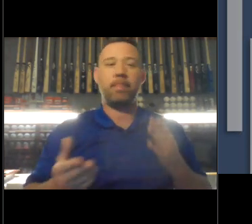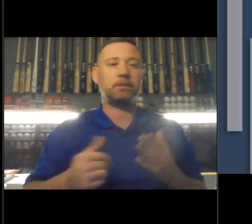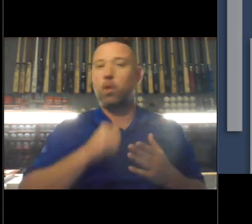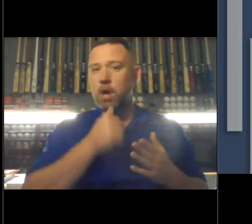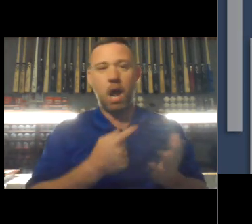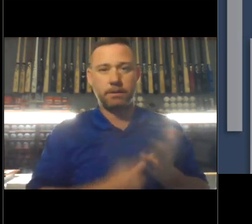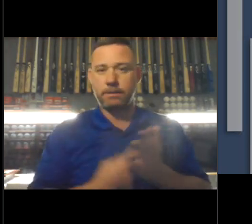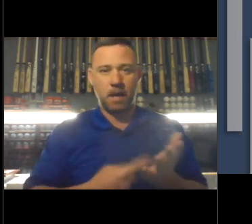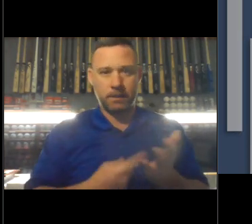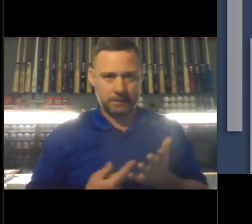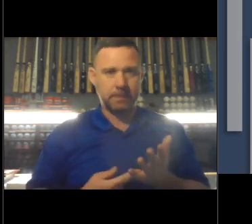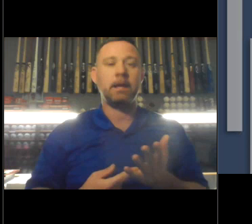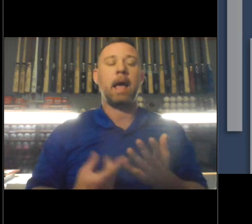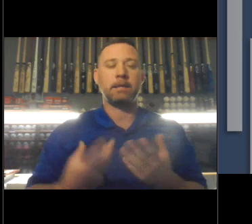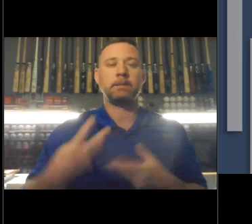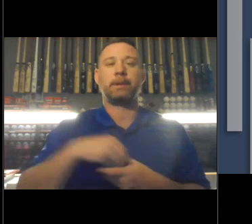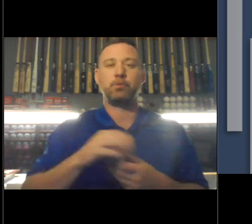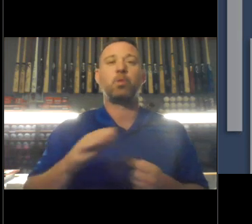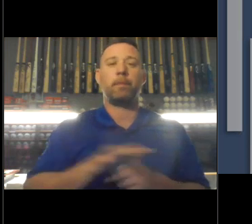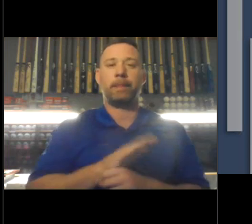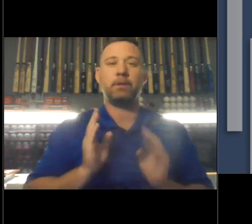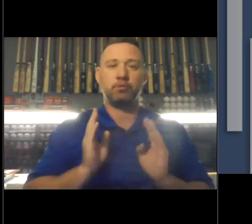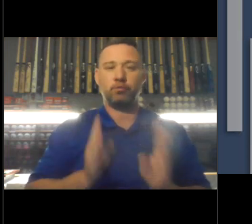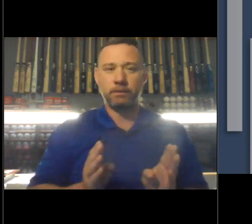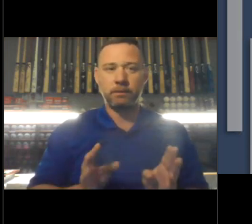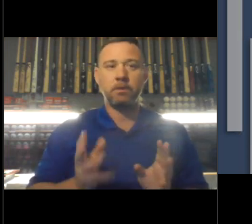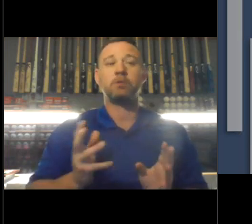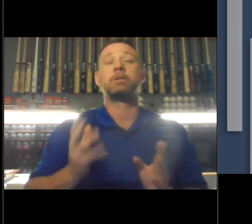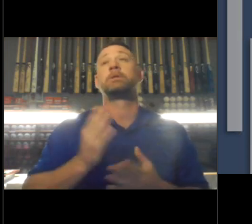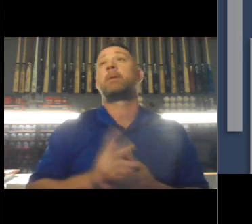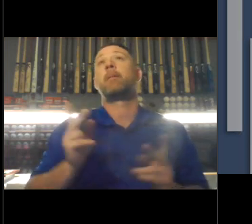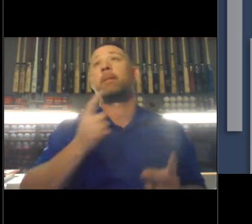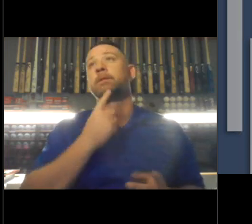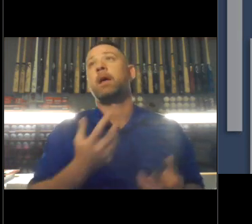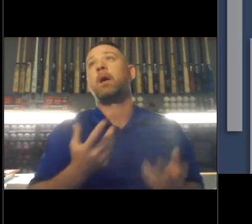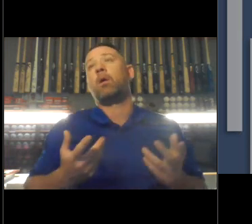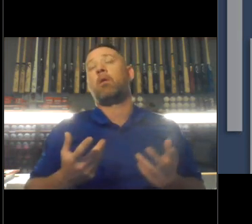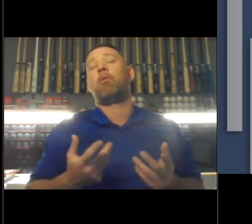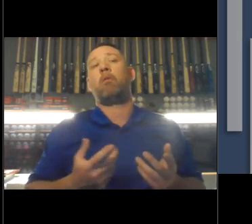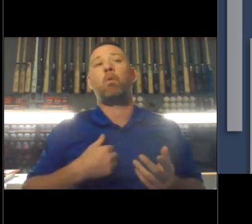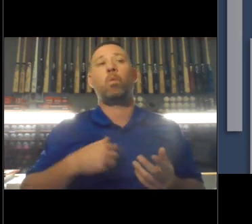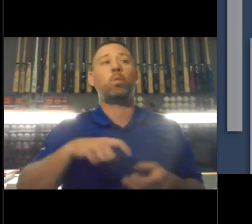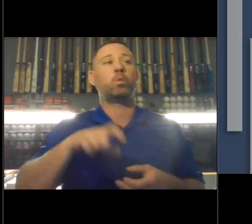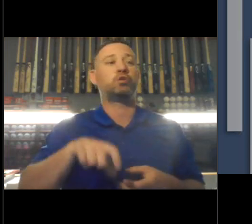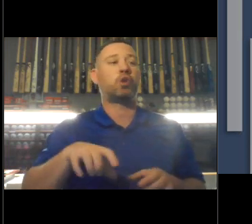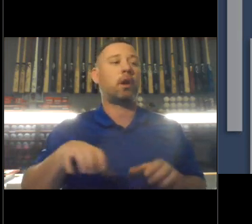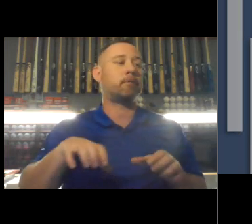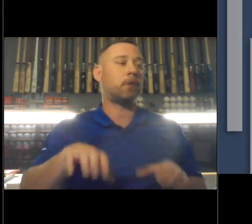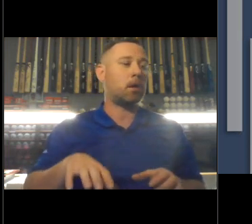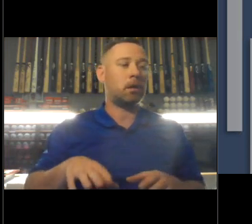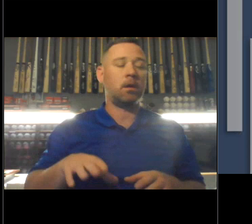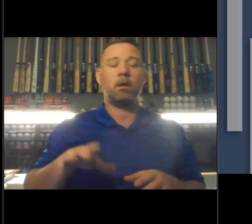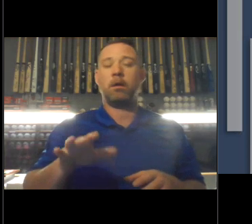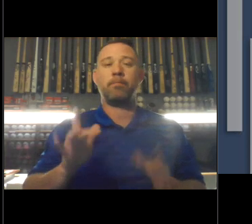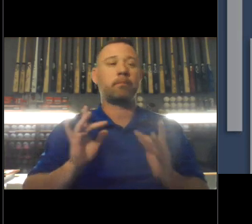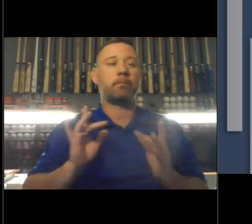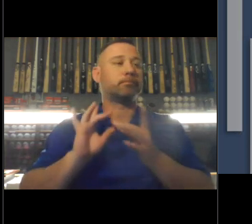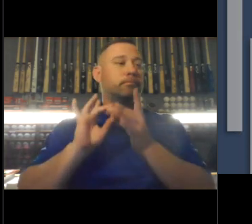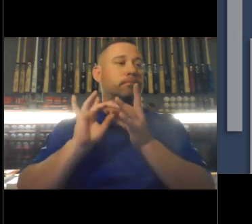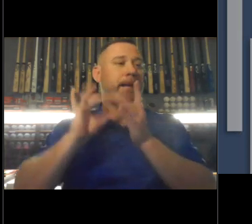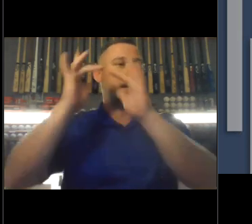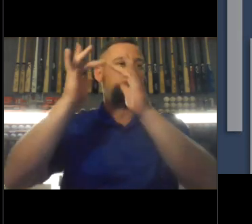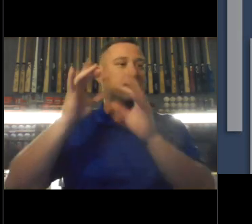And so as it pertains to complete streets, some people have said, well, we should have done a broadband, underground